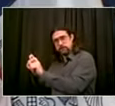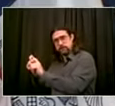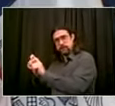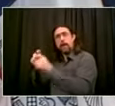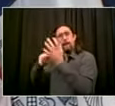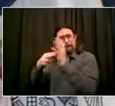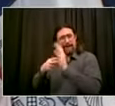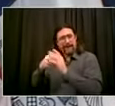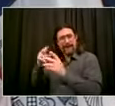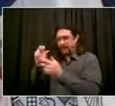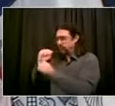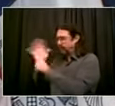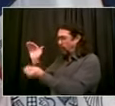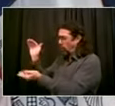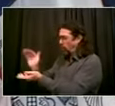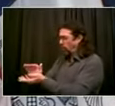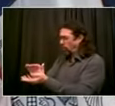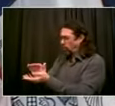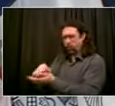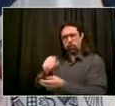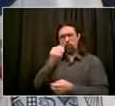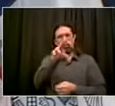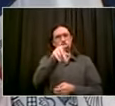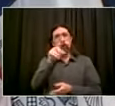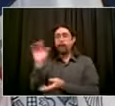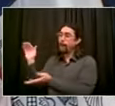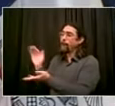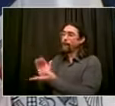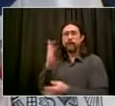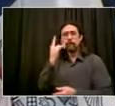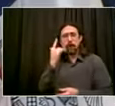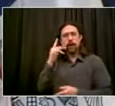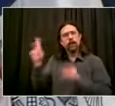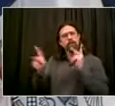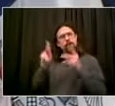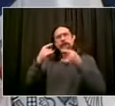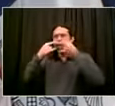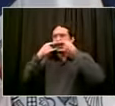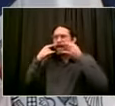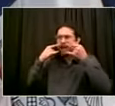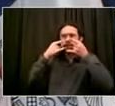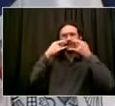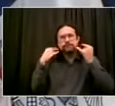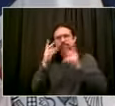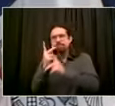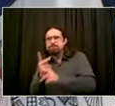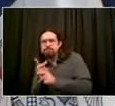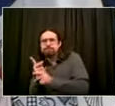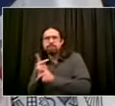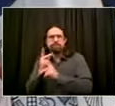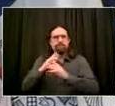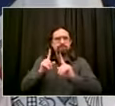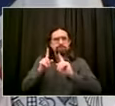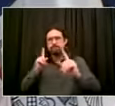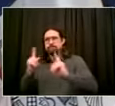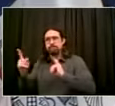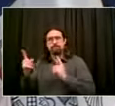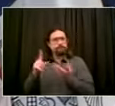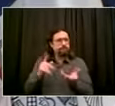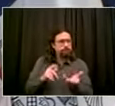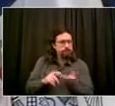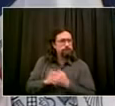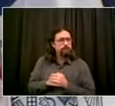what we learned long ago in places like Sunset Park and Soundview is when you alert people to a problem and you